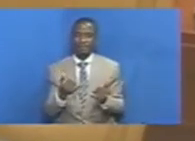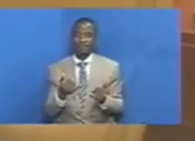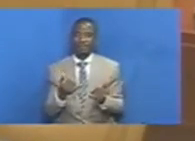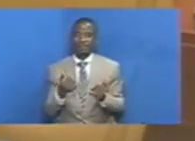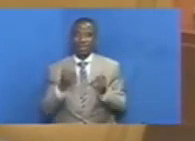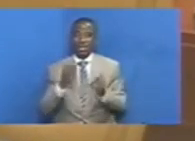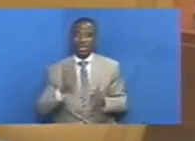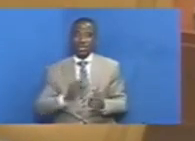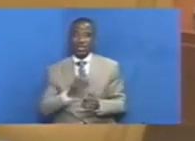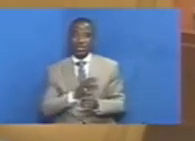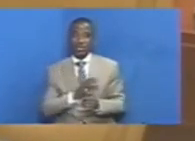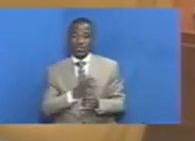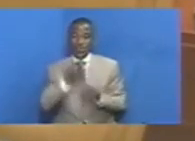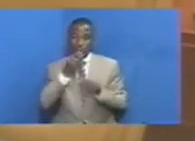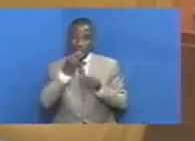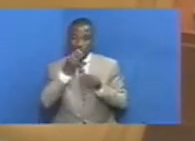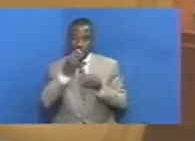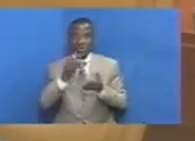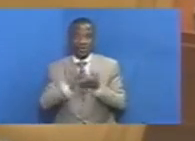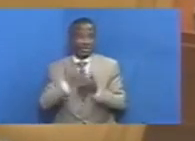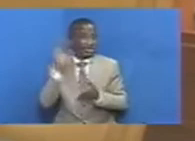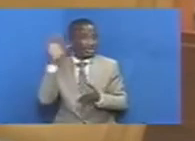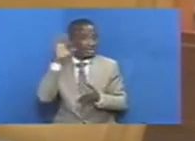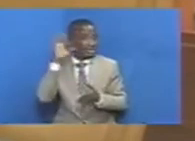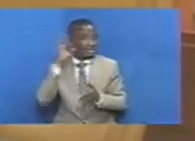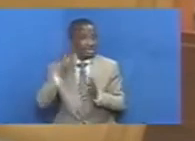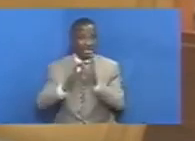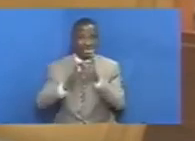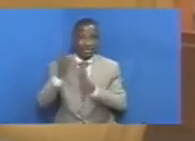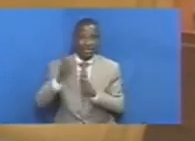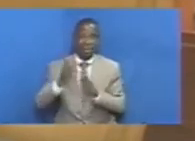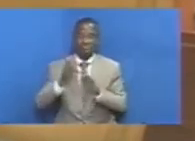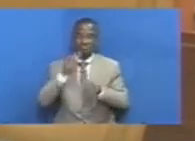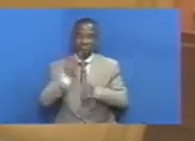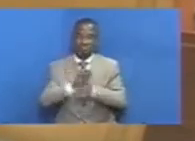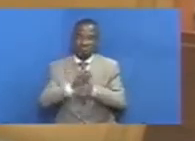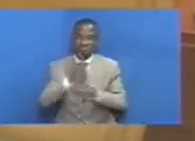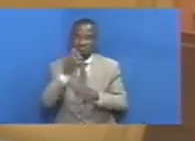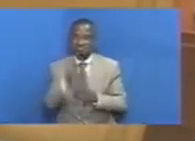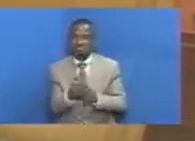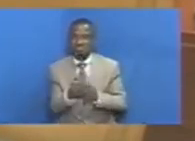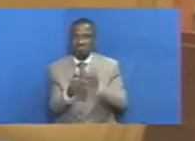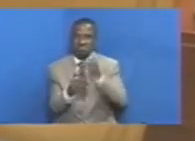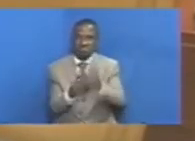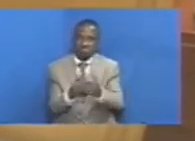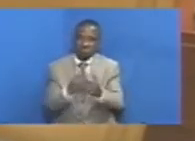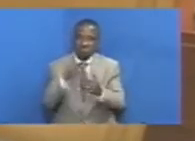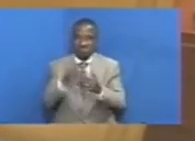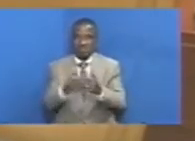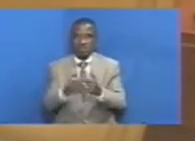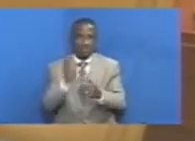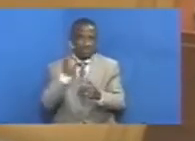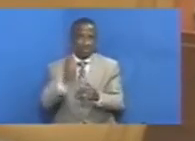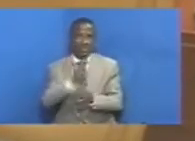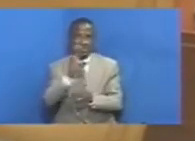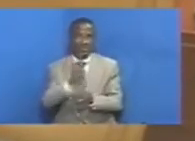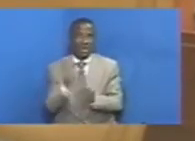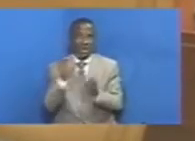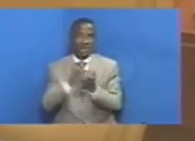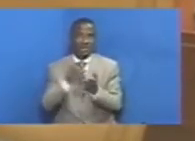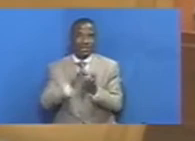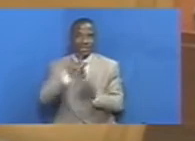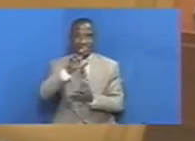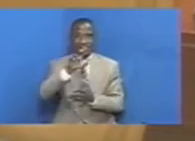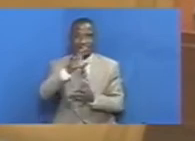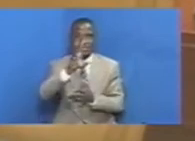your committee was informed that development and construction phase of the project will be undertaken over a period of 36